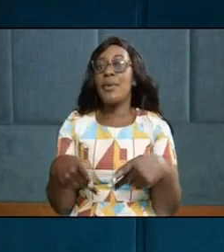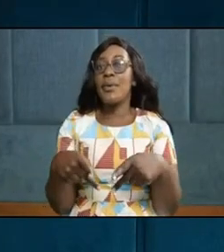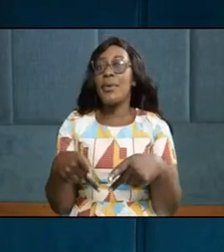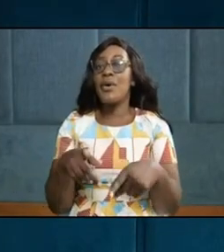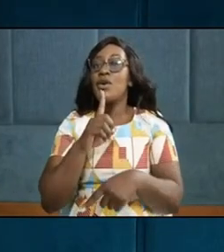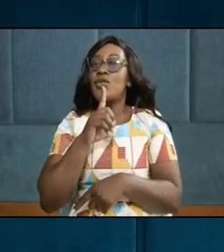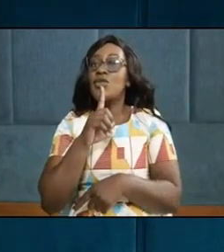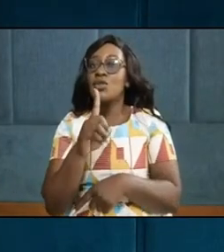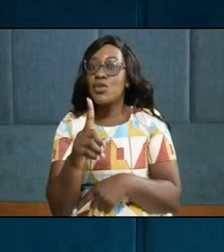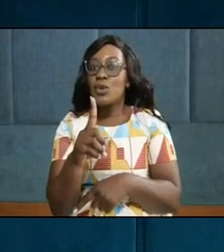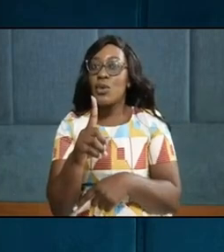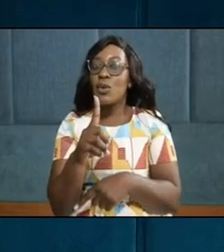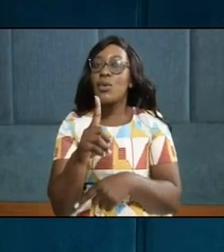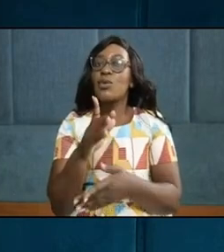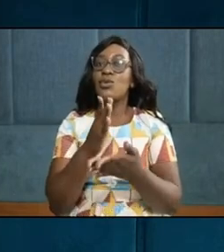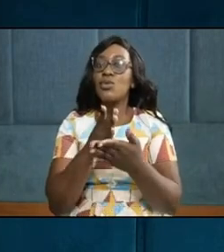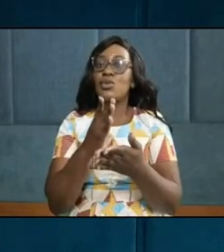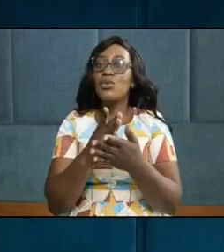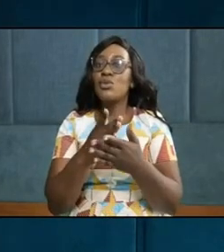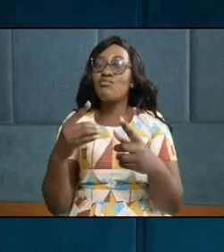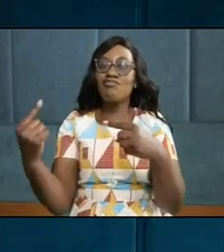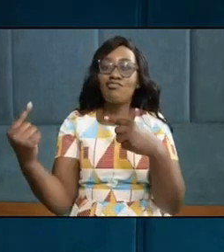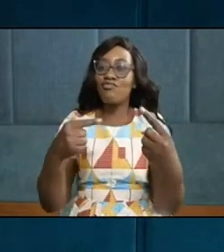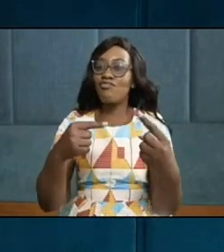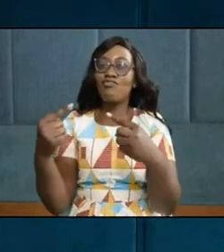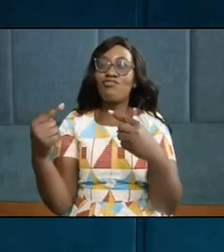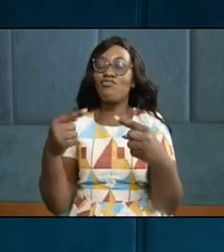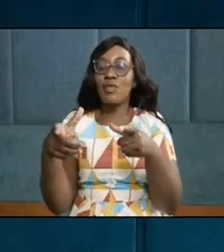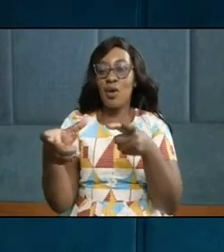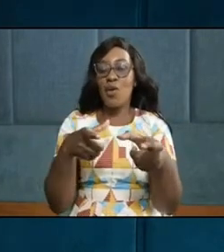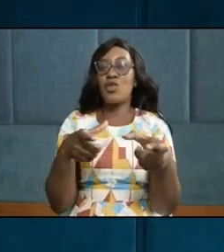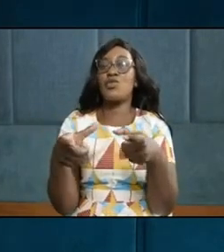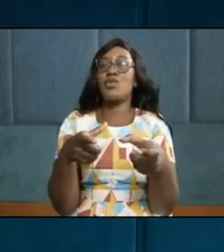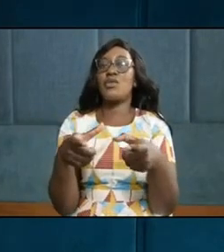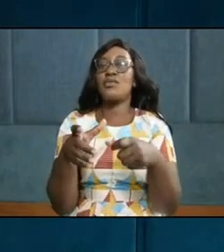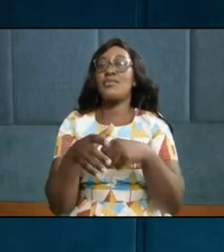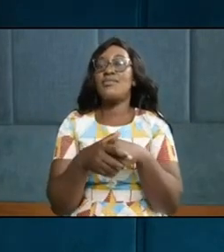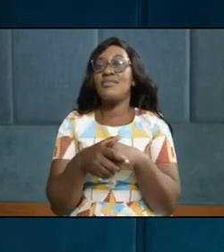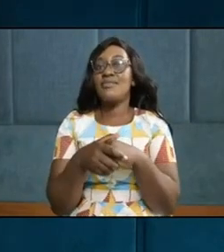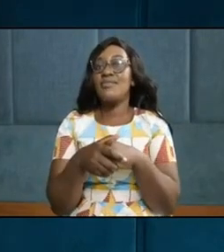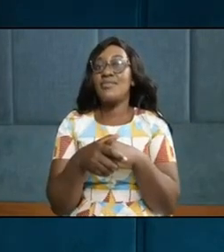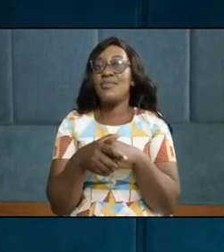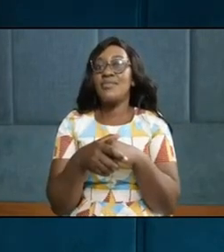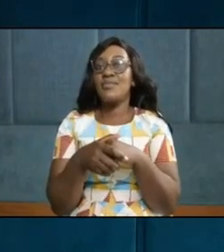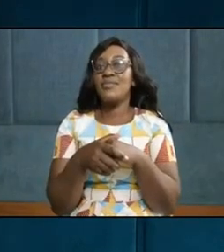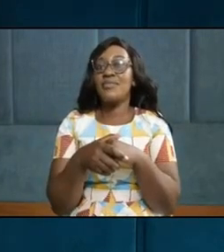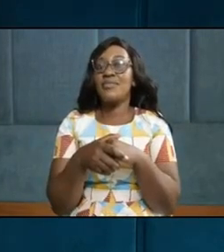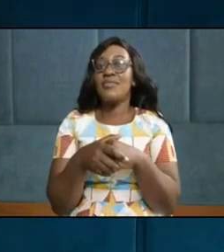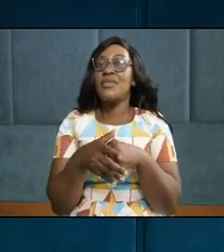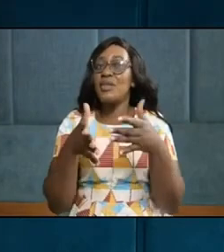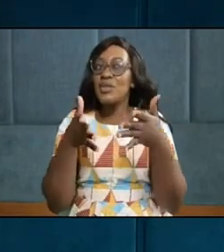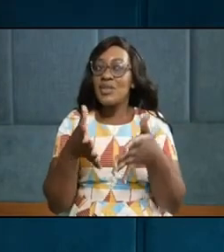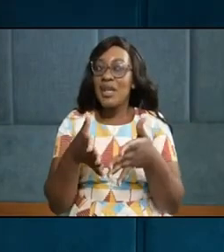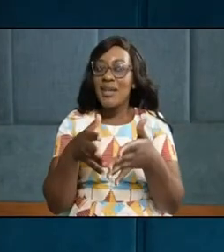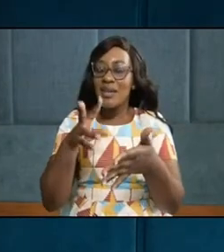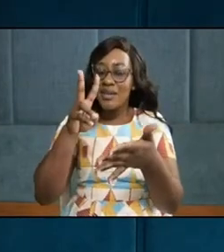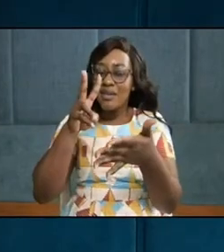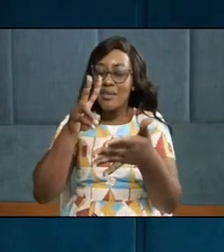so the riot was controlled. Mariam, what are we learning today?